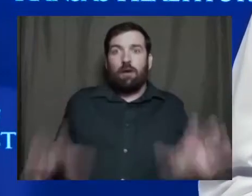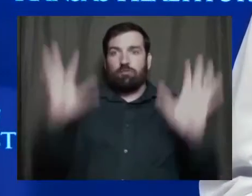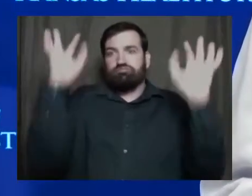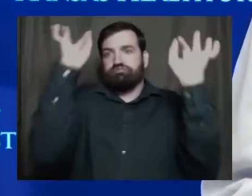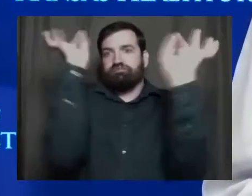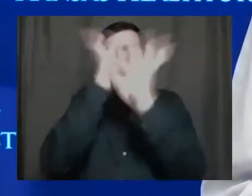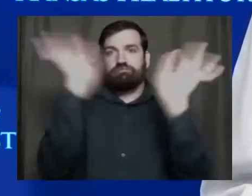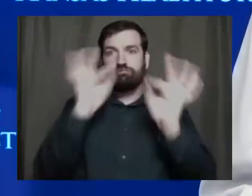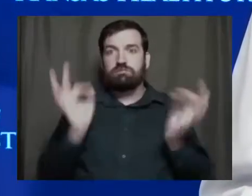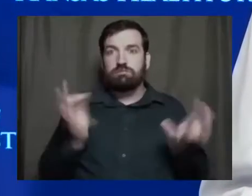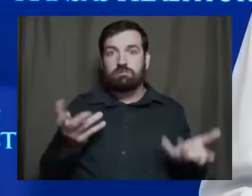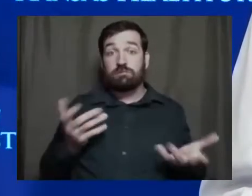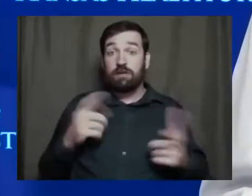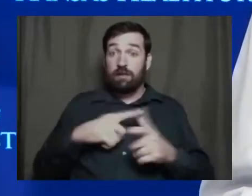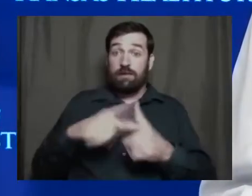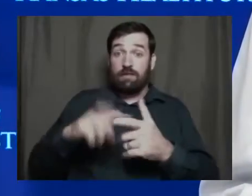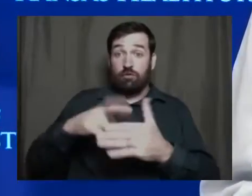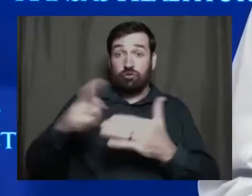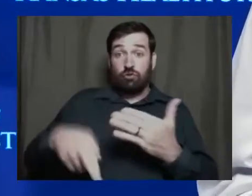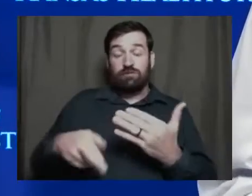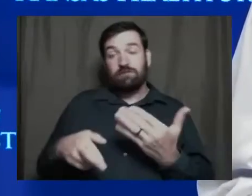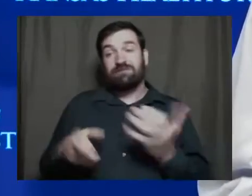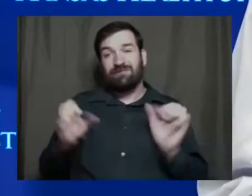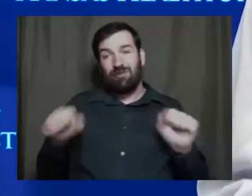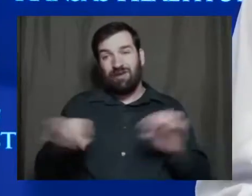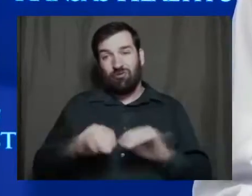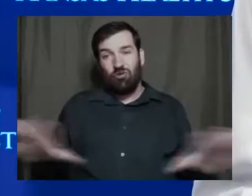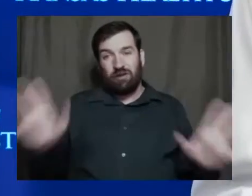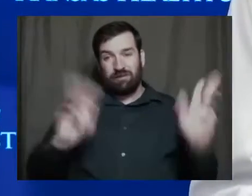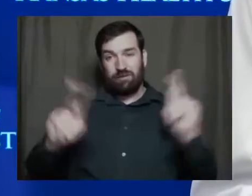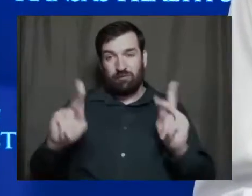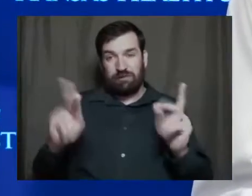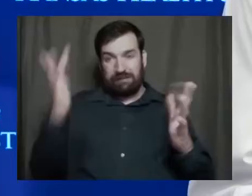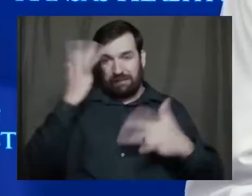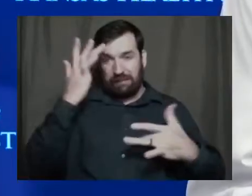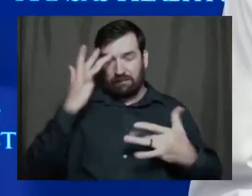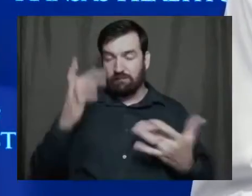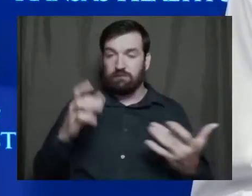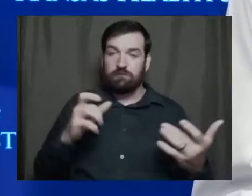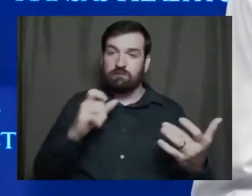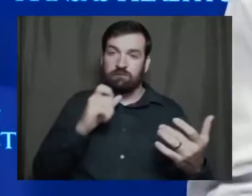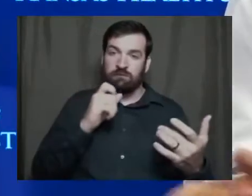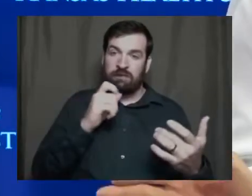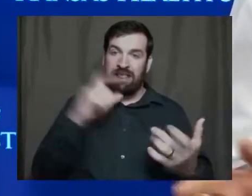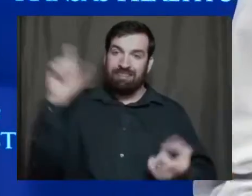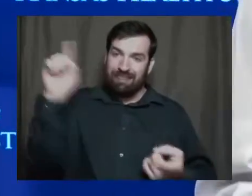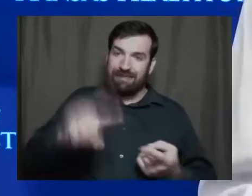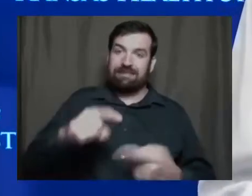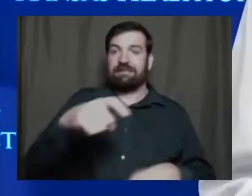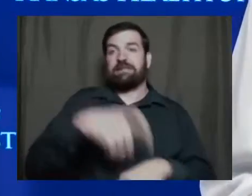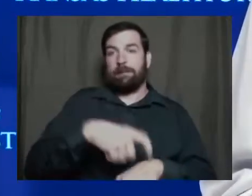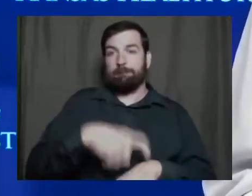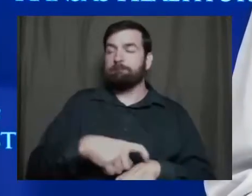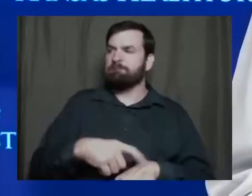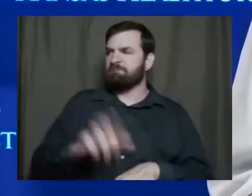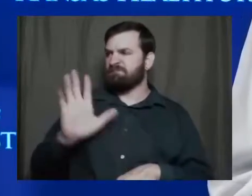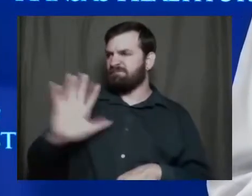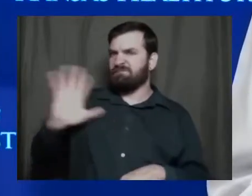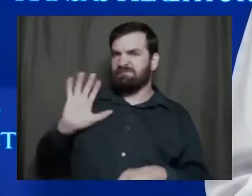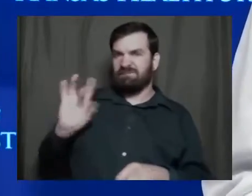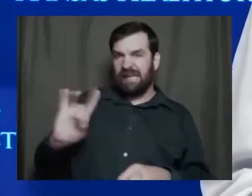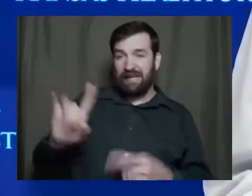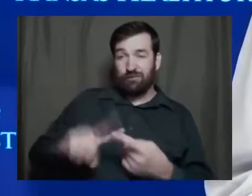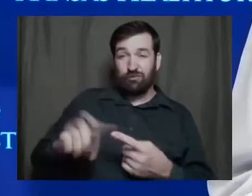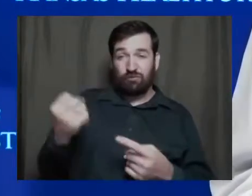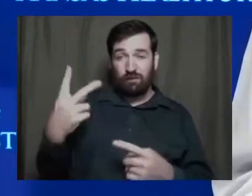in enough quantities that you can make people sick, and it doesn't take as long to be around you. Before we said, probably 8 to 12 minutes, maybe a lot shorter